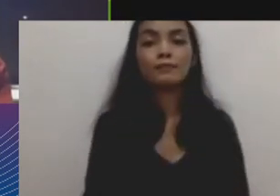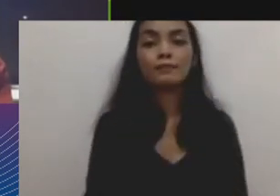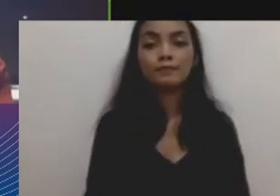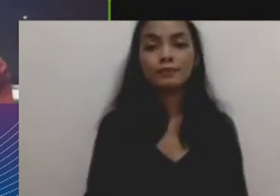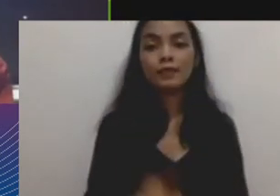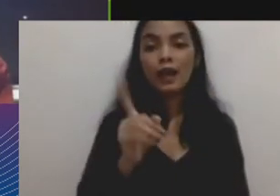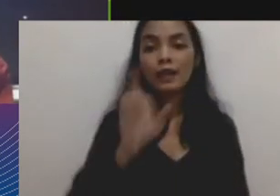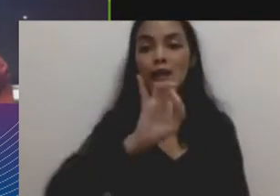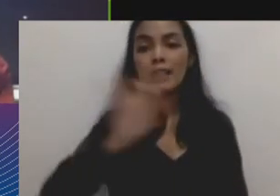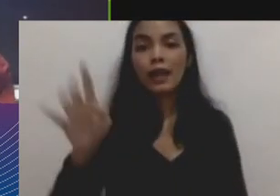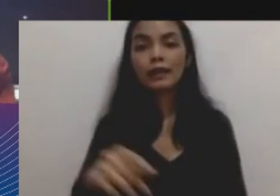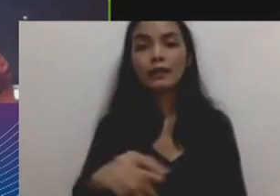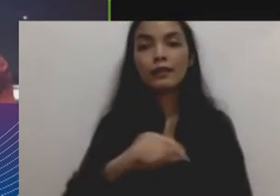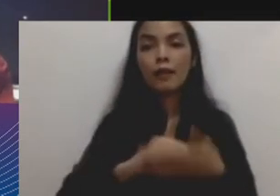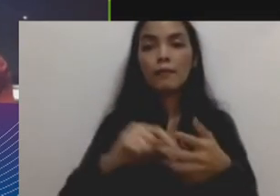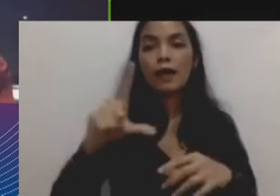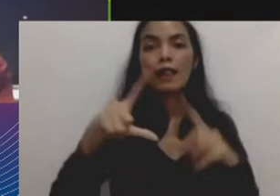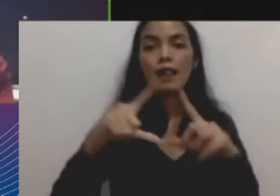from Latif.